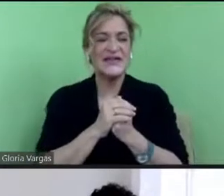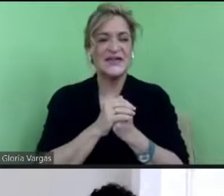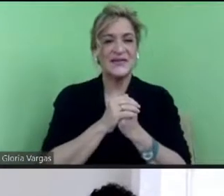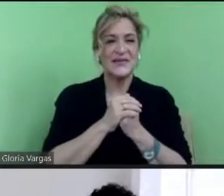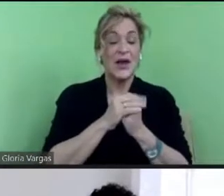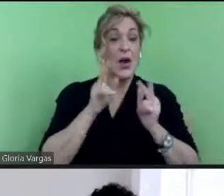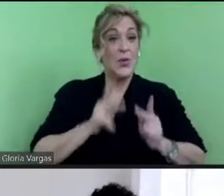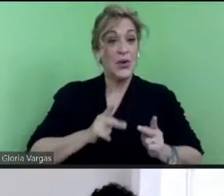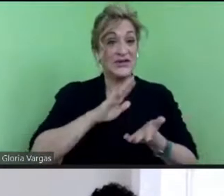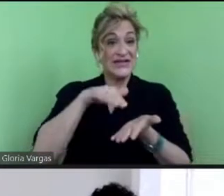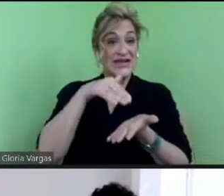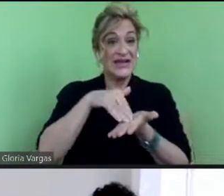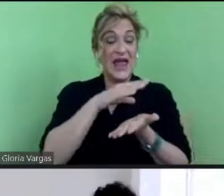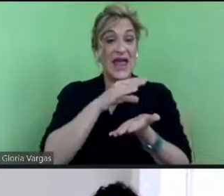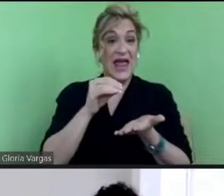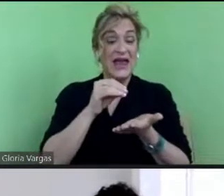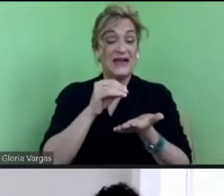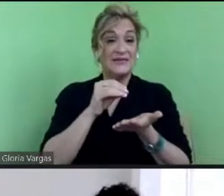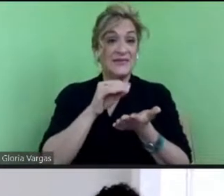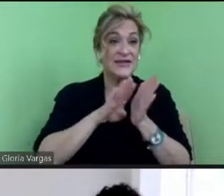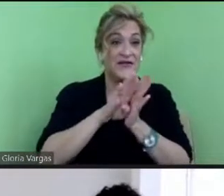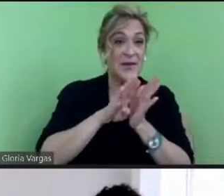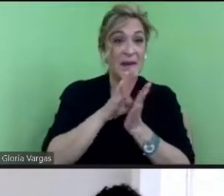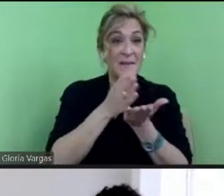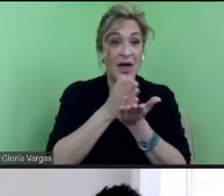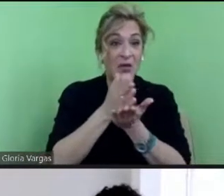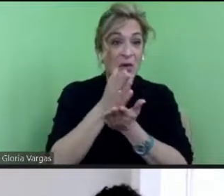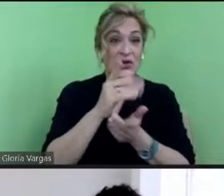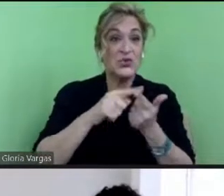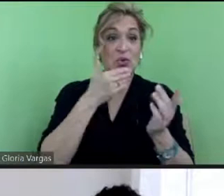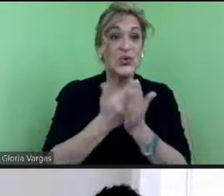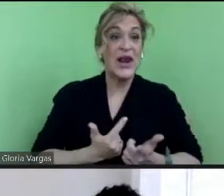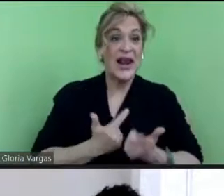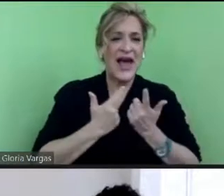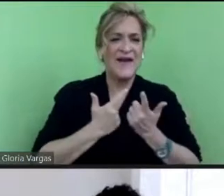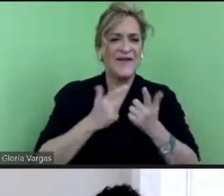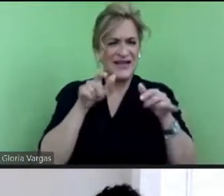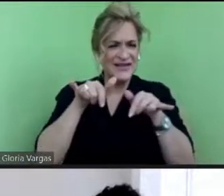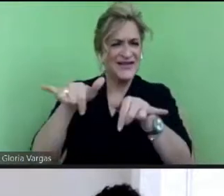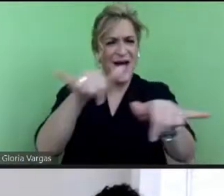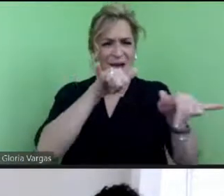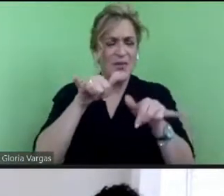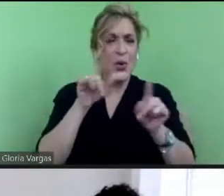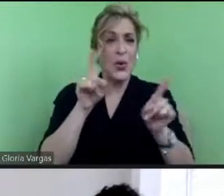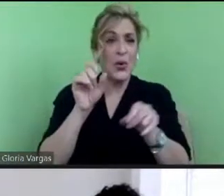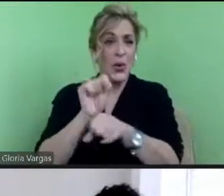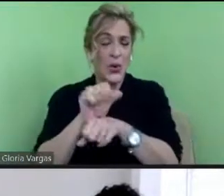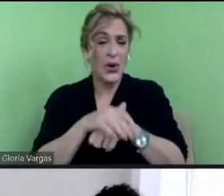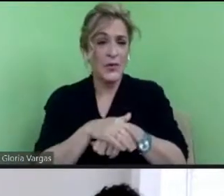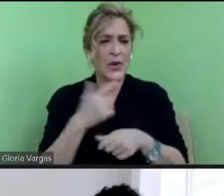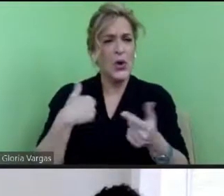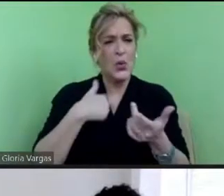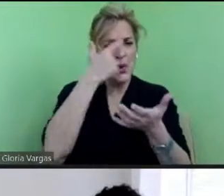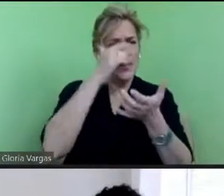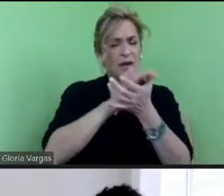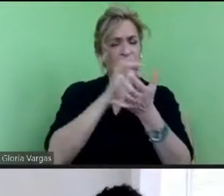Person-centeredness and developing pathways to the good life are common themes wherever we work. We've always believed firmly in the